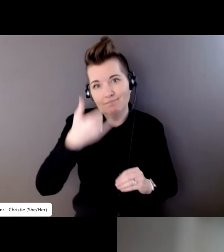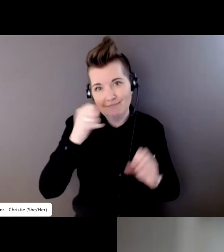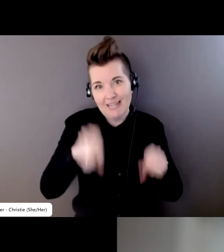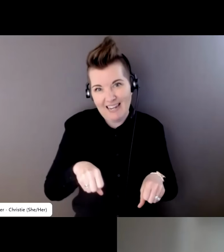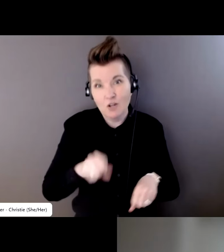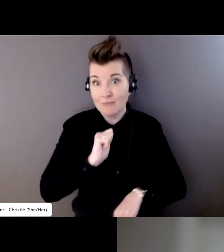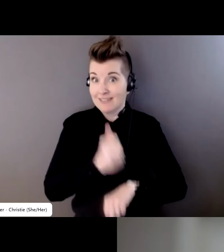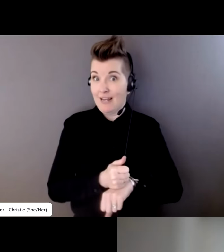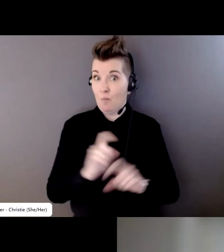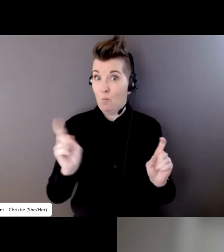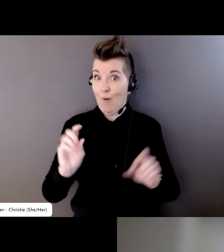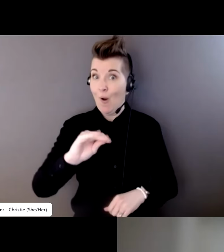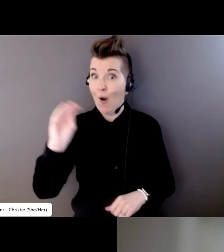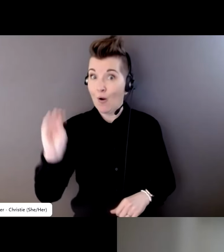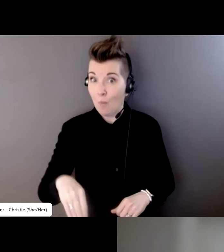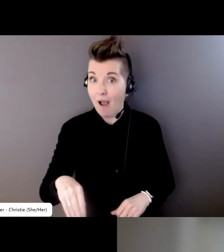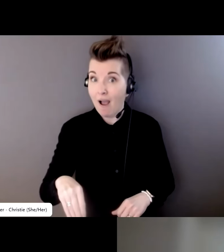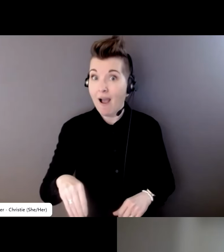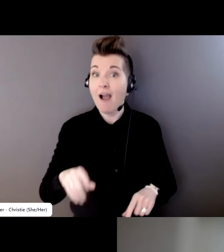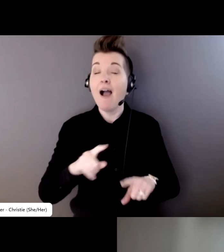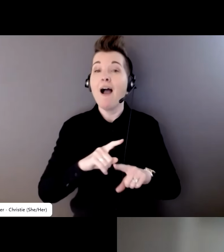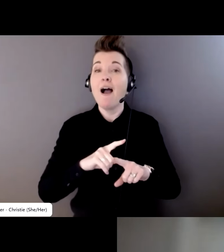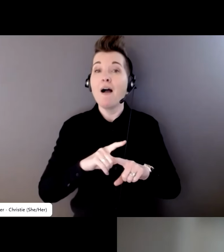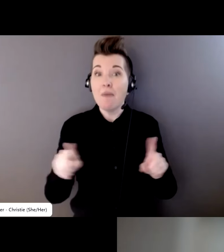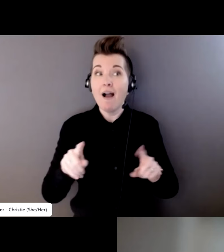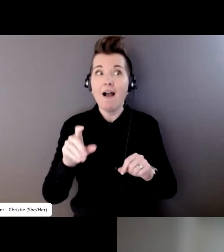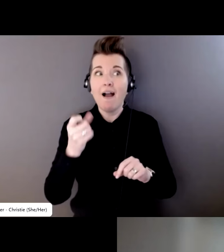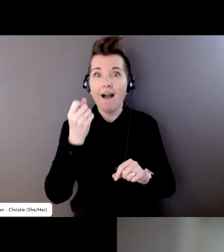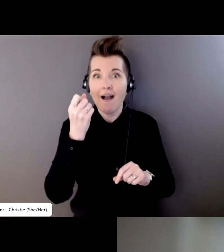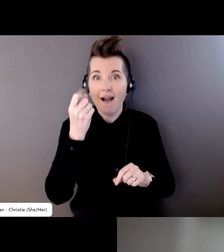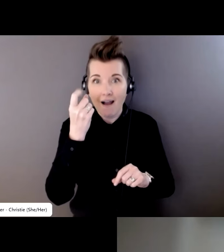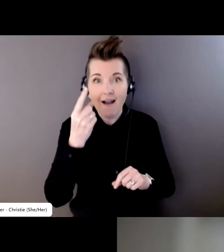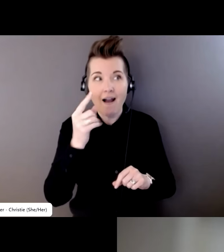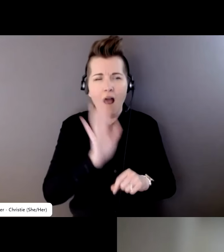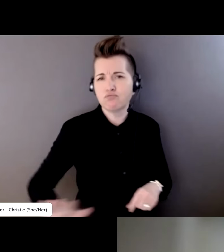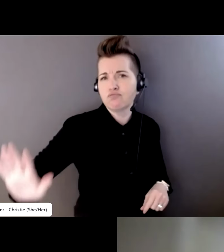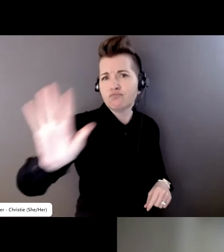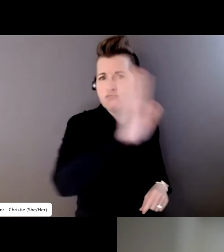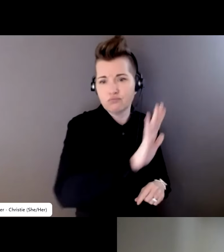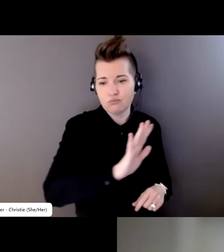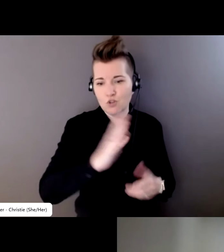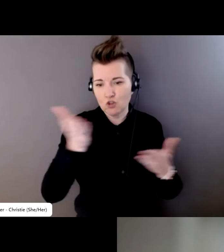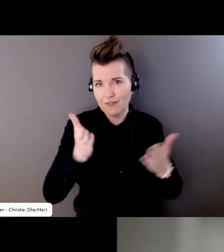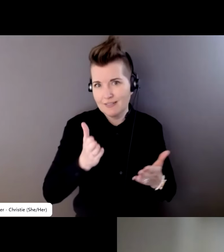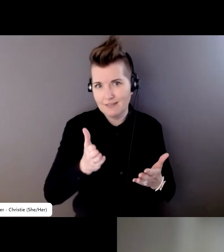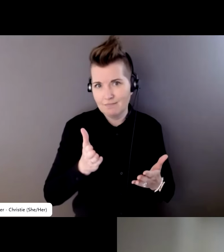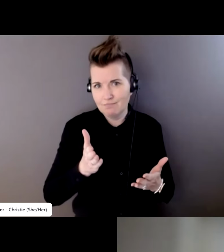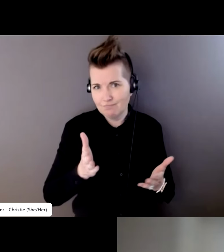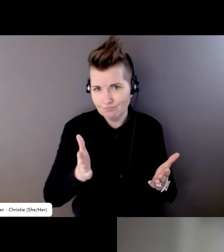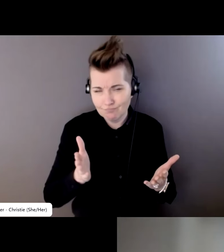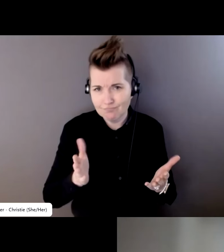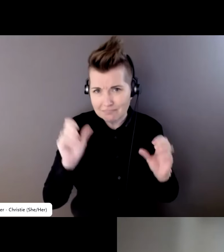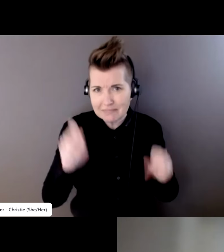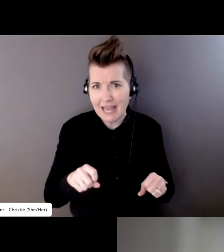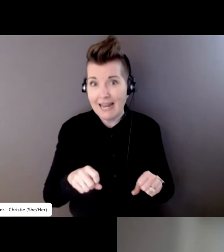but have volunteers that are from coast to coast, and often we'll even be able to help people remotely.